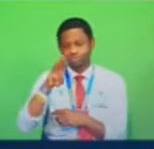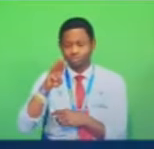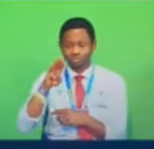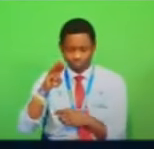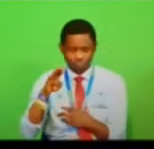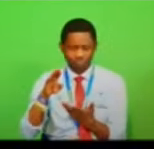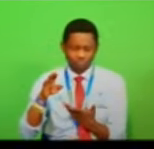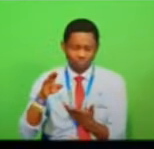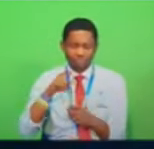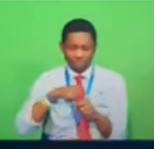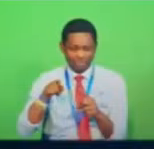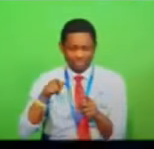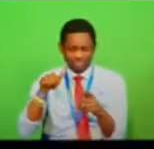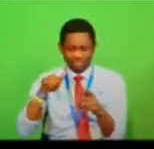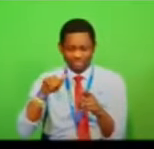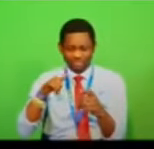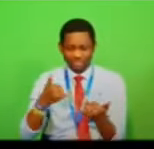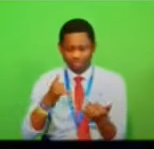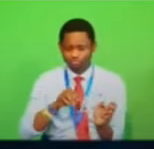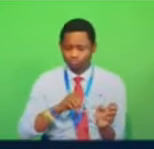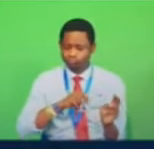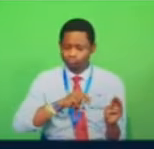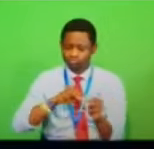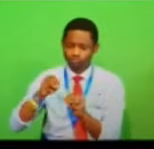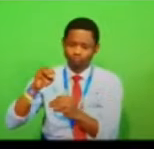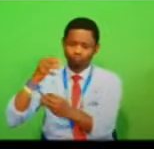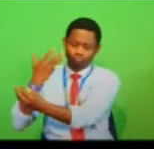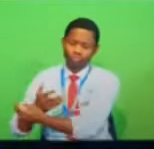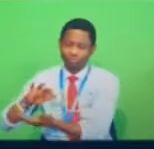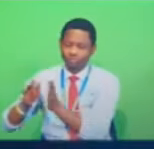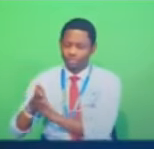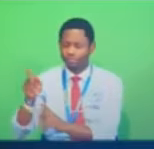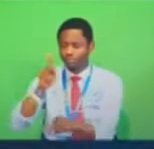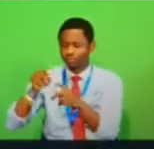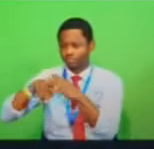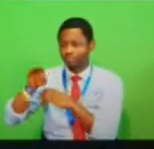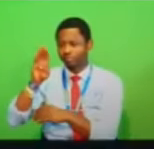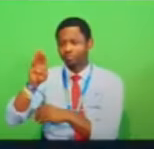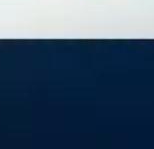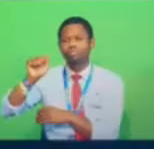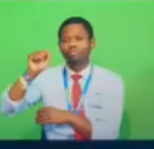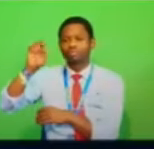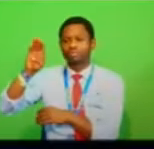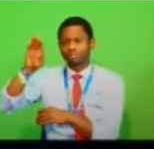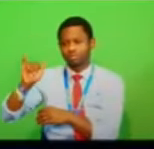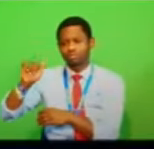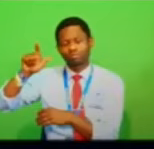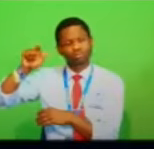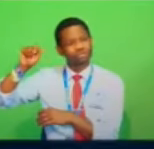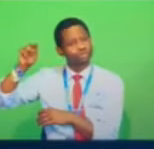a new language. And then the literature of the Babylonians, my dear friends,